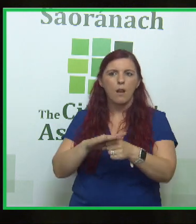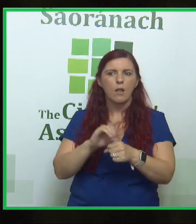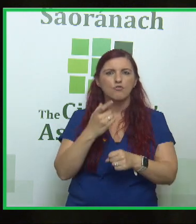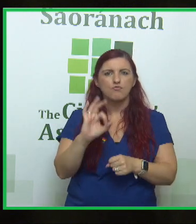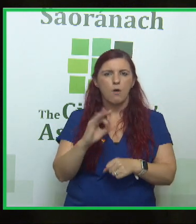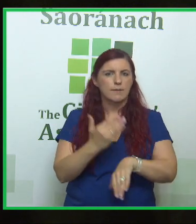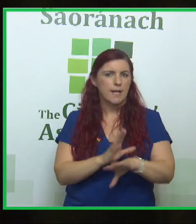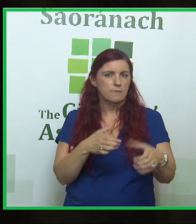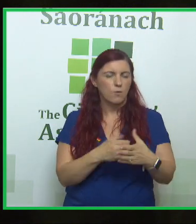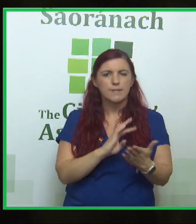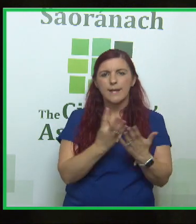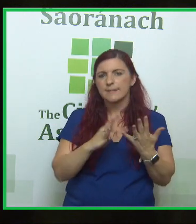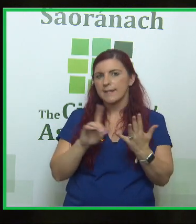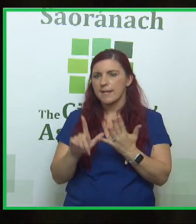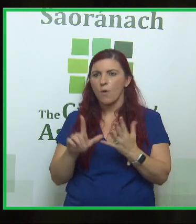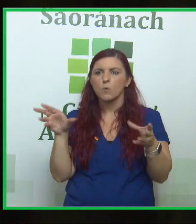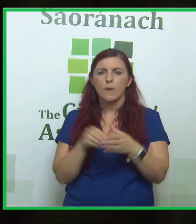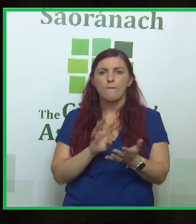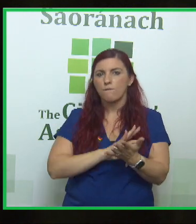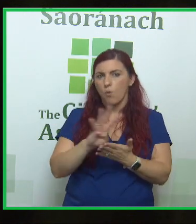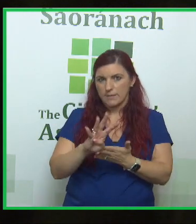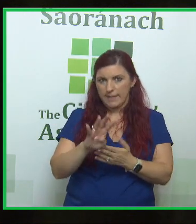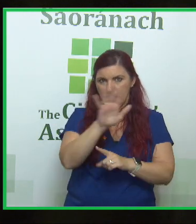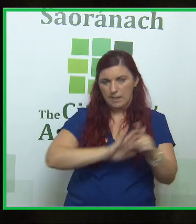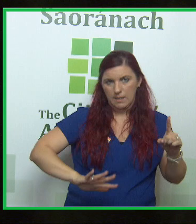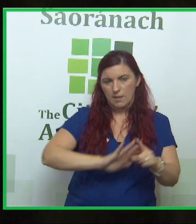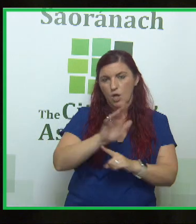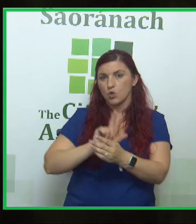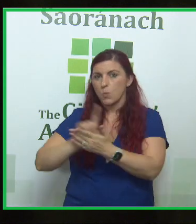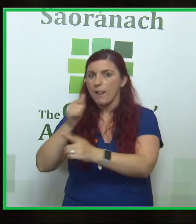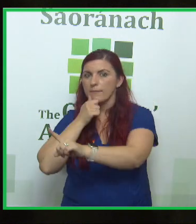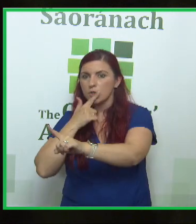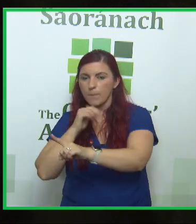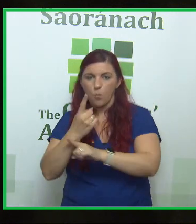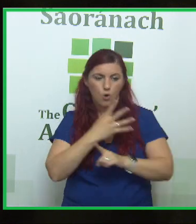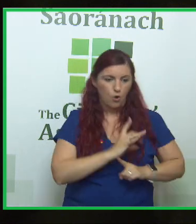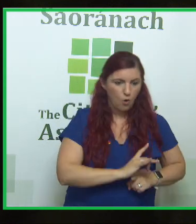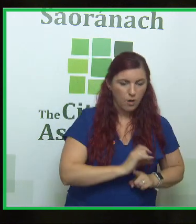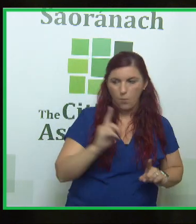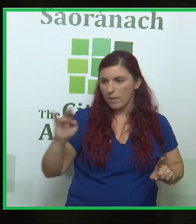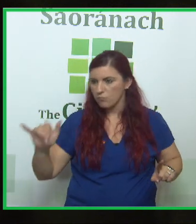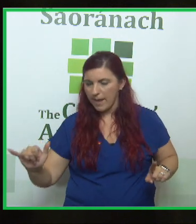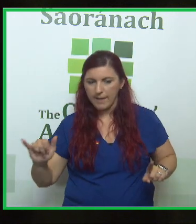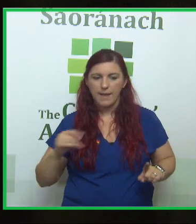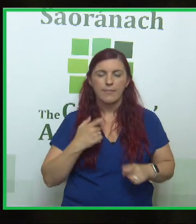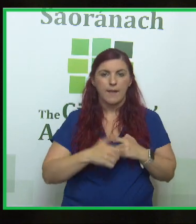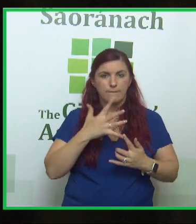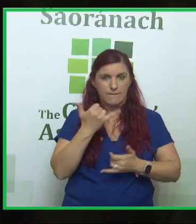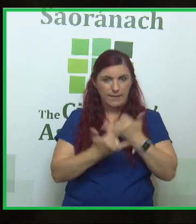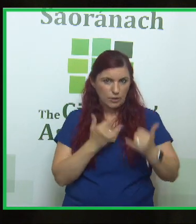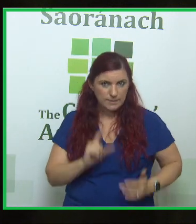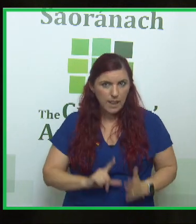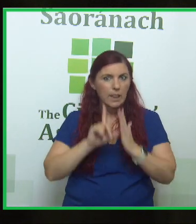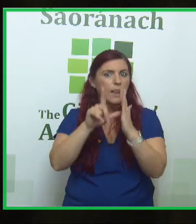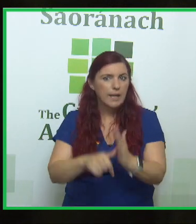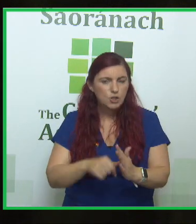'97. There was 14 of those, 12 in Dublin, 1 in Cork City, and then 1 in Bray. And it would be 5 years then before